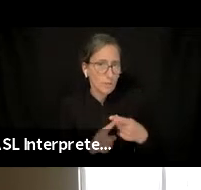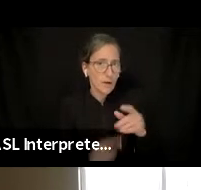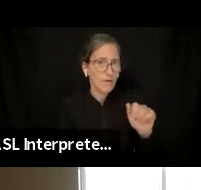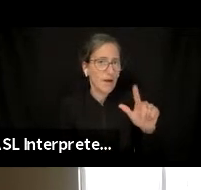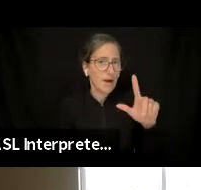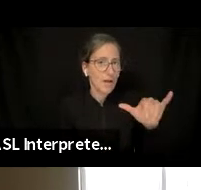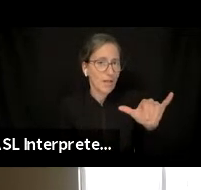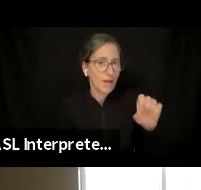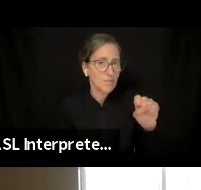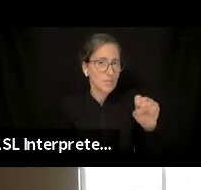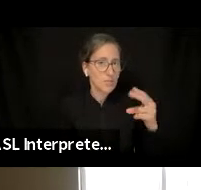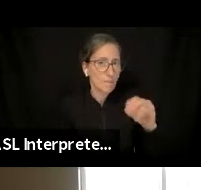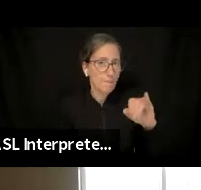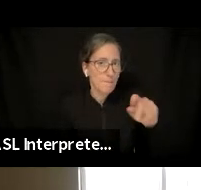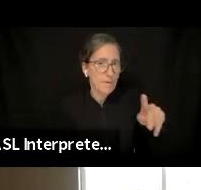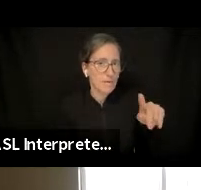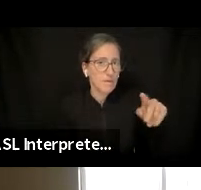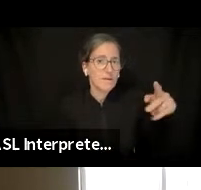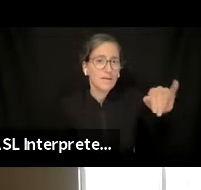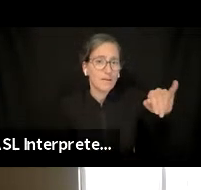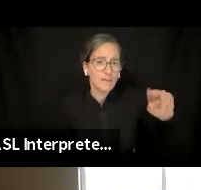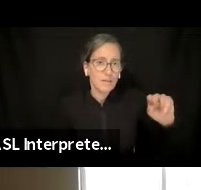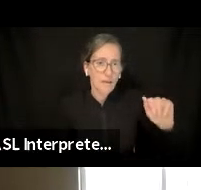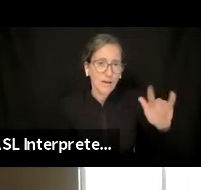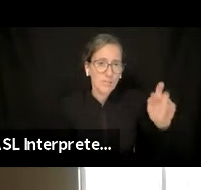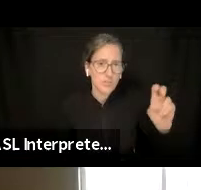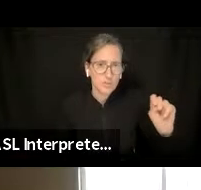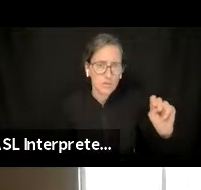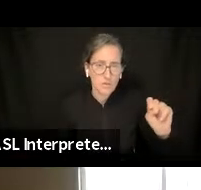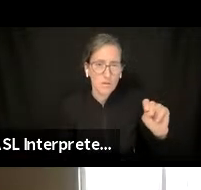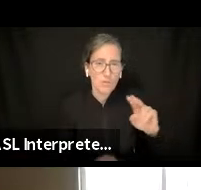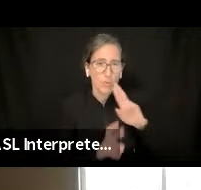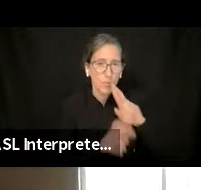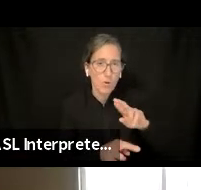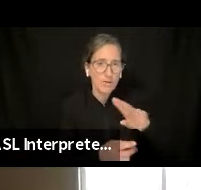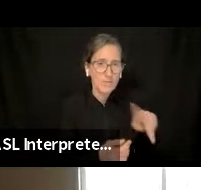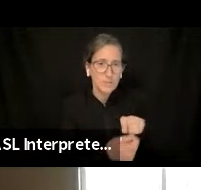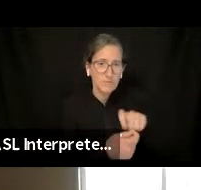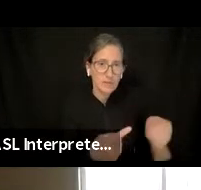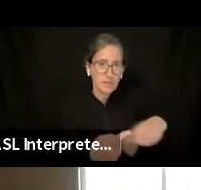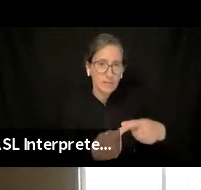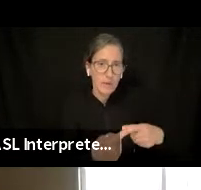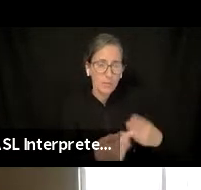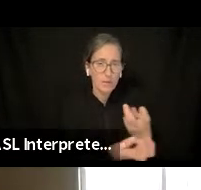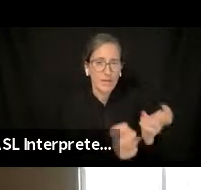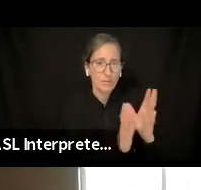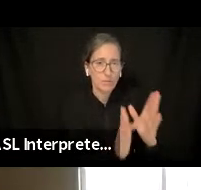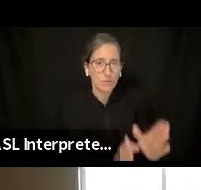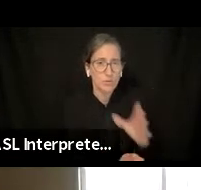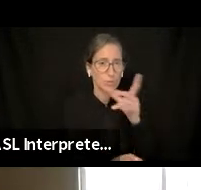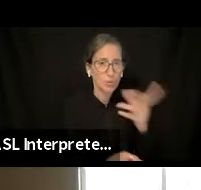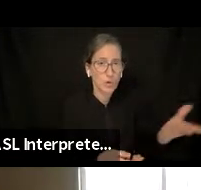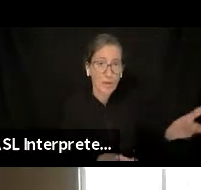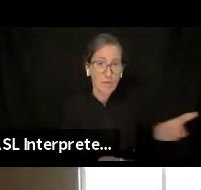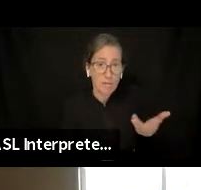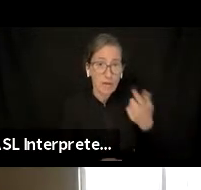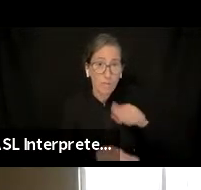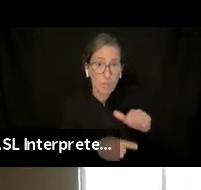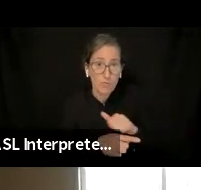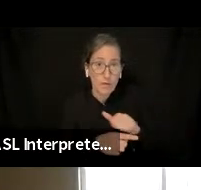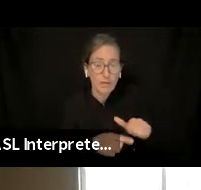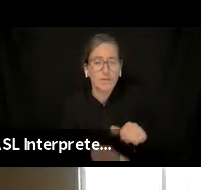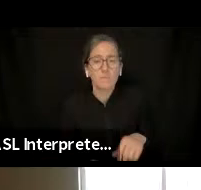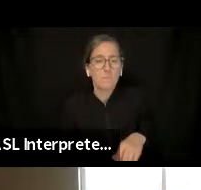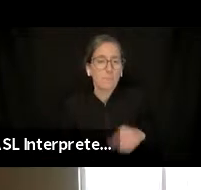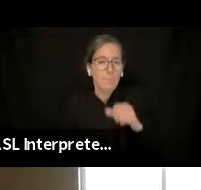Action report specifically around counselors that were invited to a training? Correct. I don't think we were given